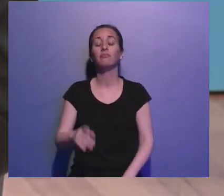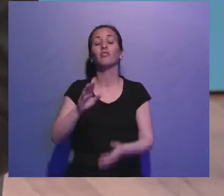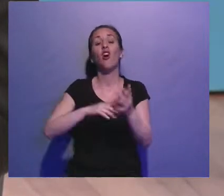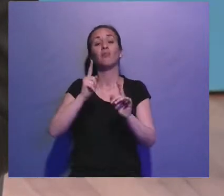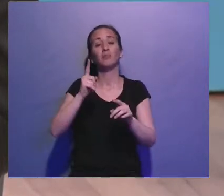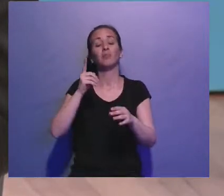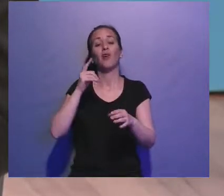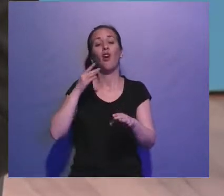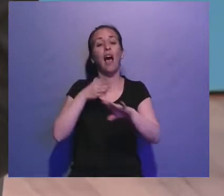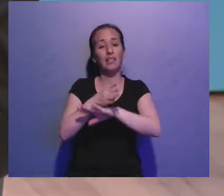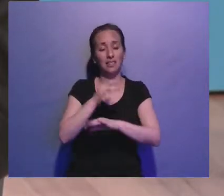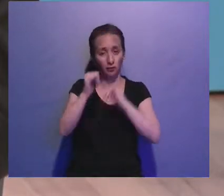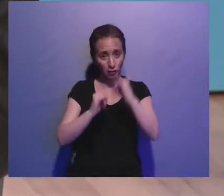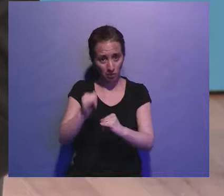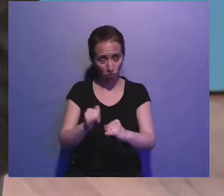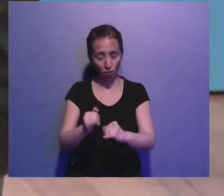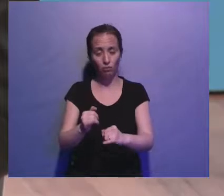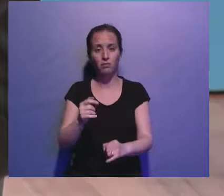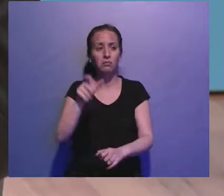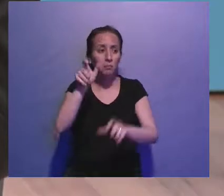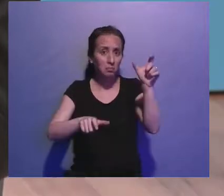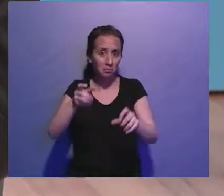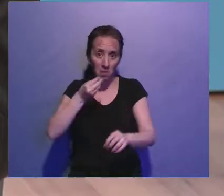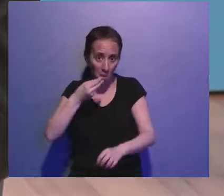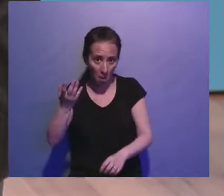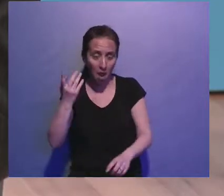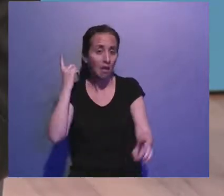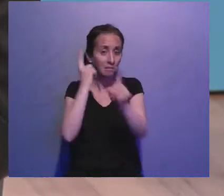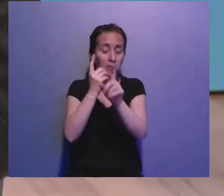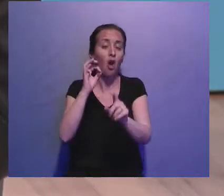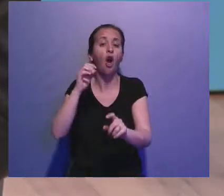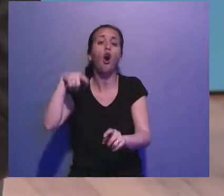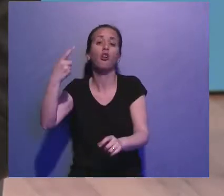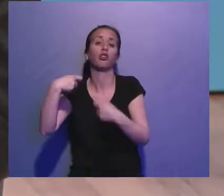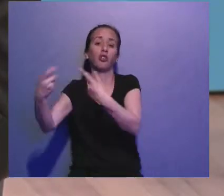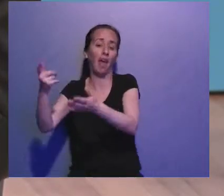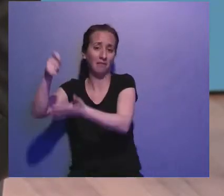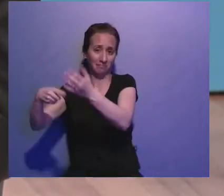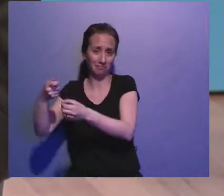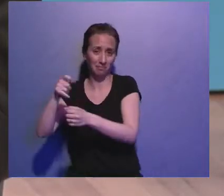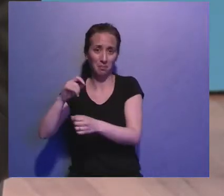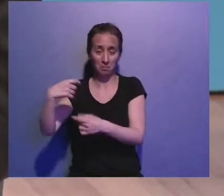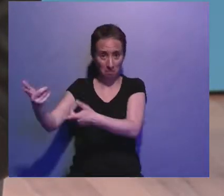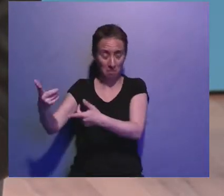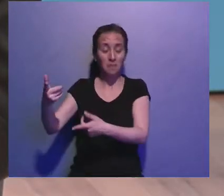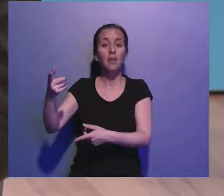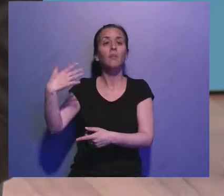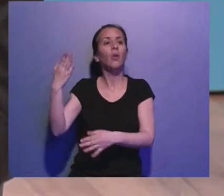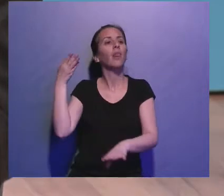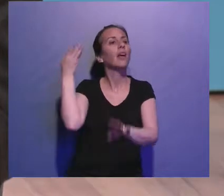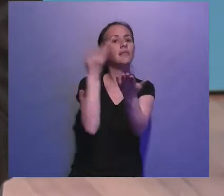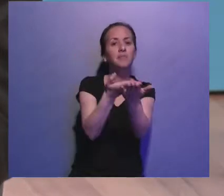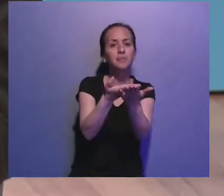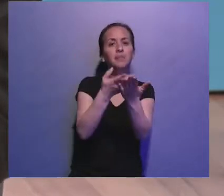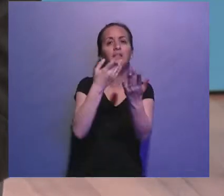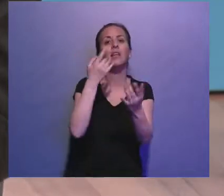this information that I'm sharing with you. Any citizen, in person or through a representative, can make